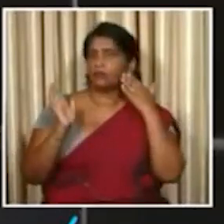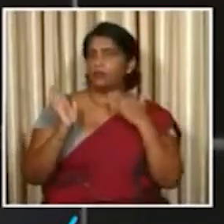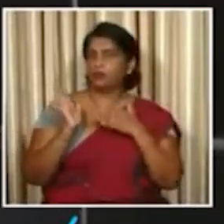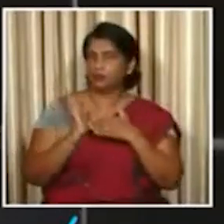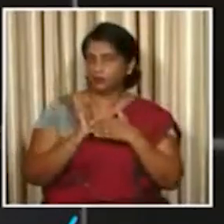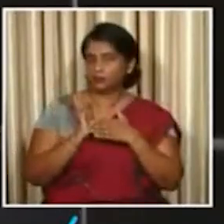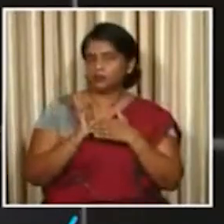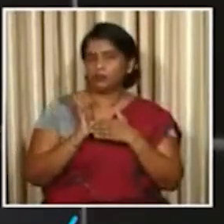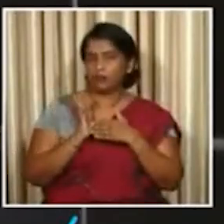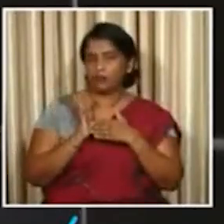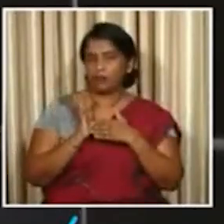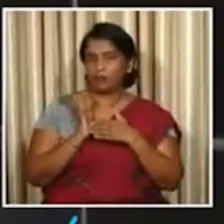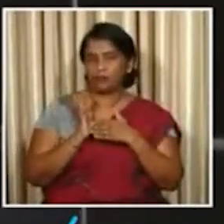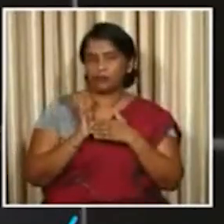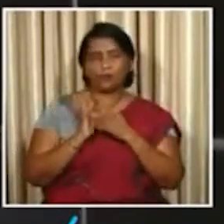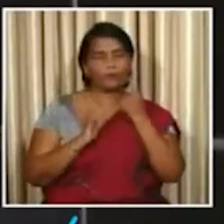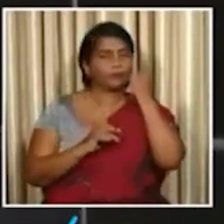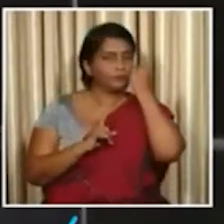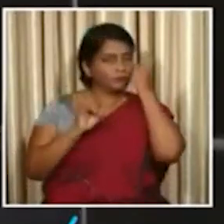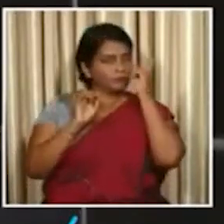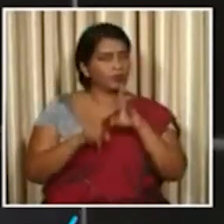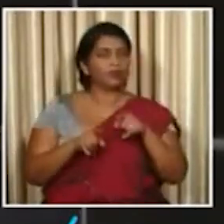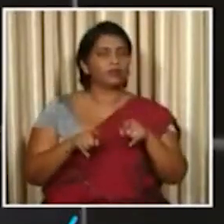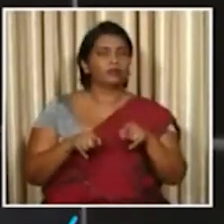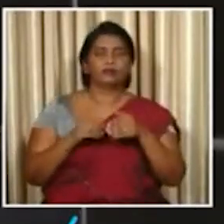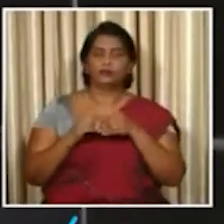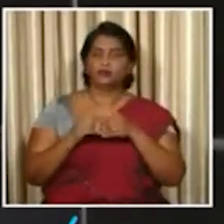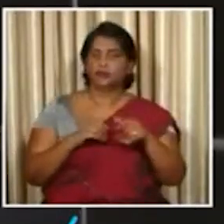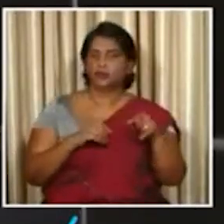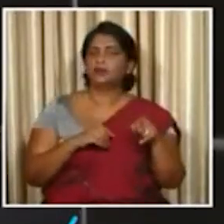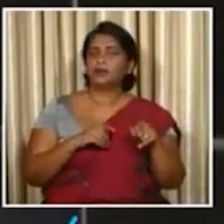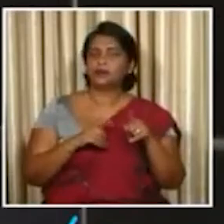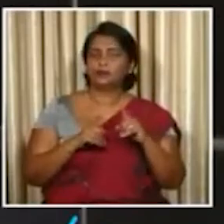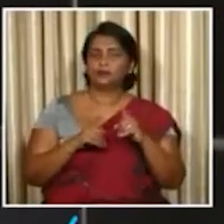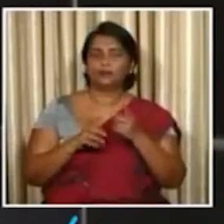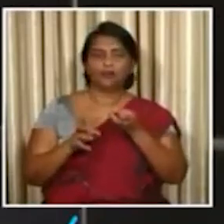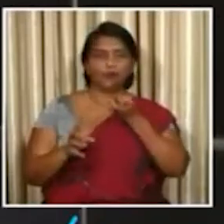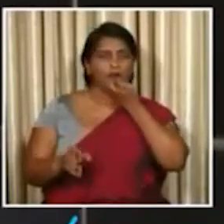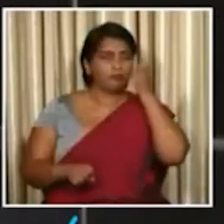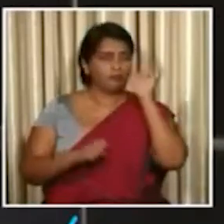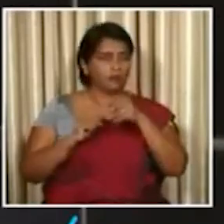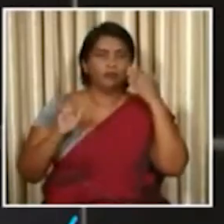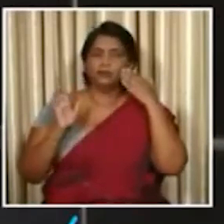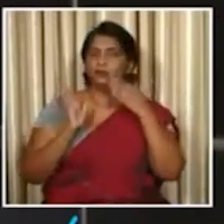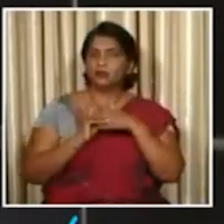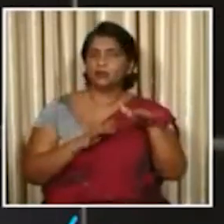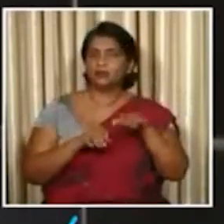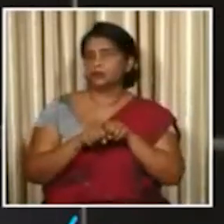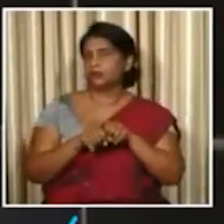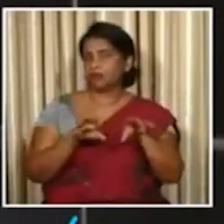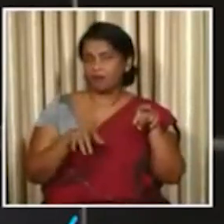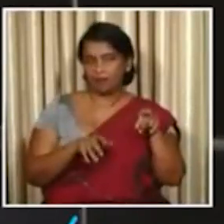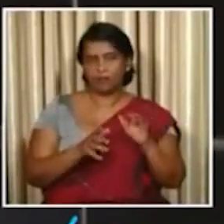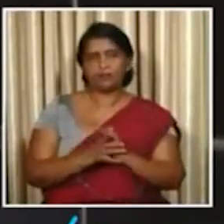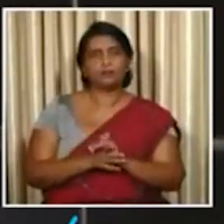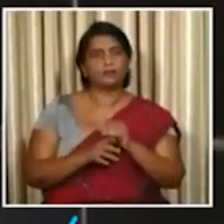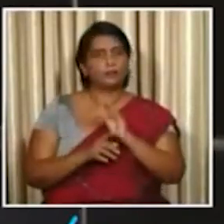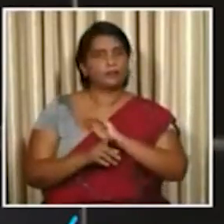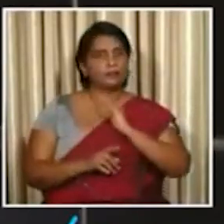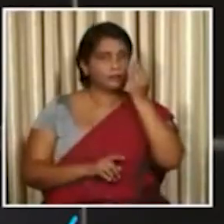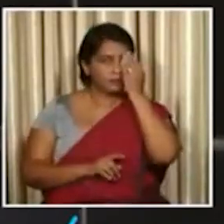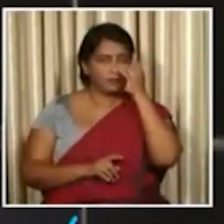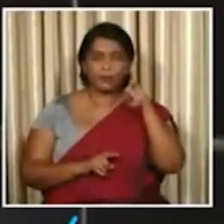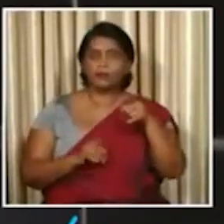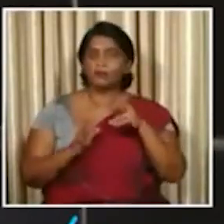guns and airstrikes. Honorable Deputy Speaker, despite the US-Israeli thrust on manipulative campaign